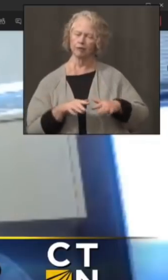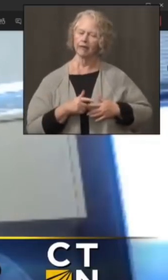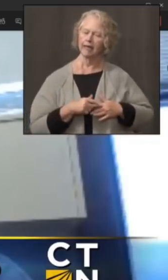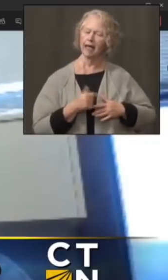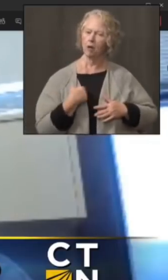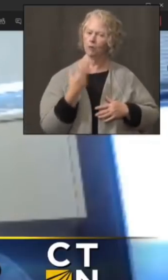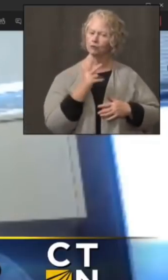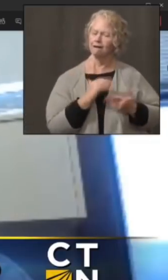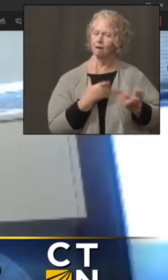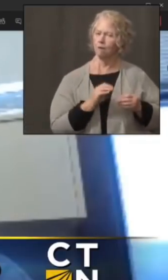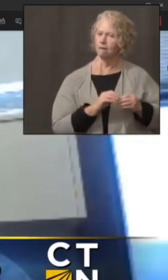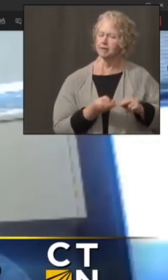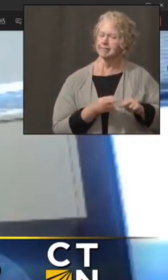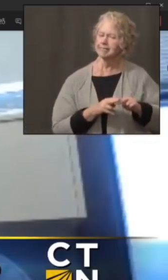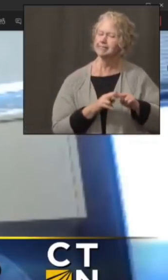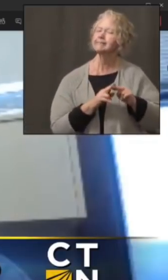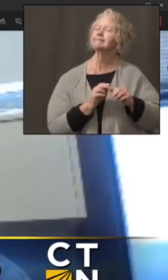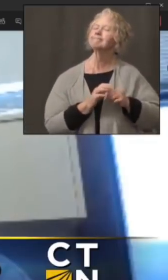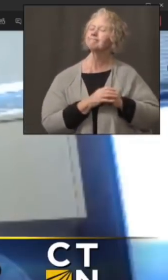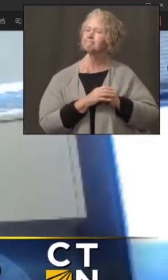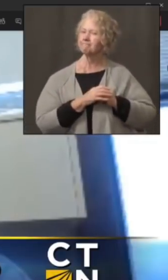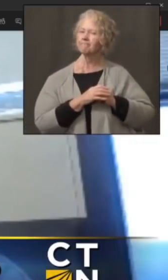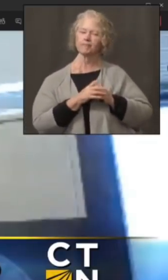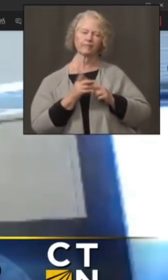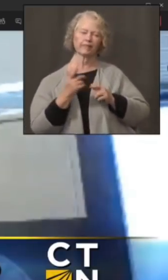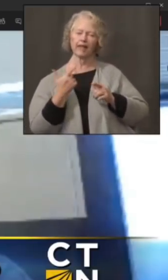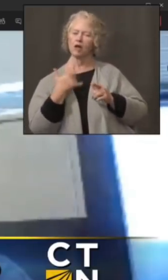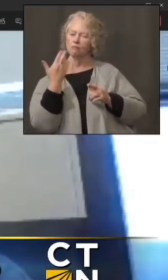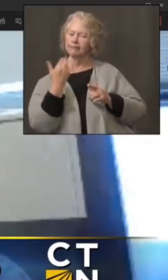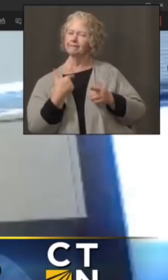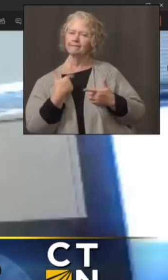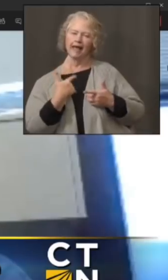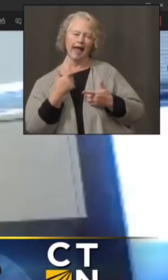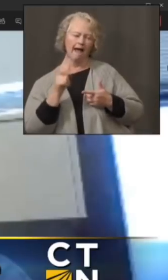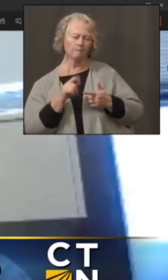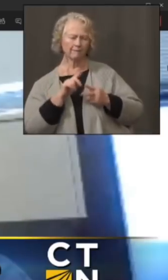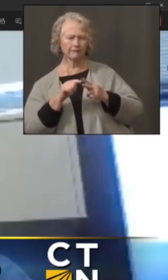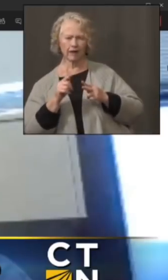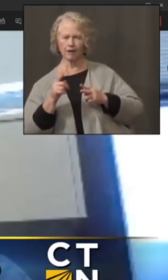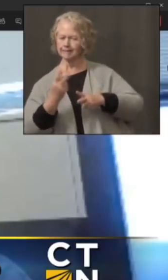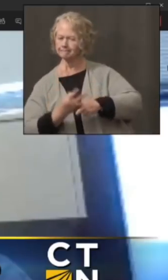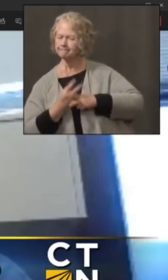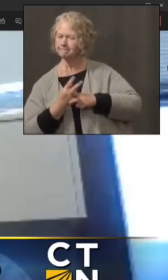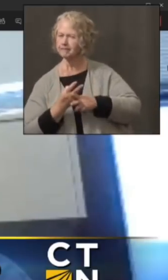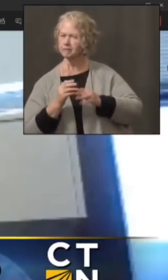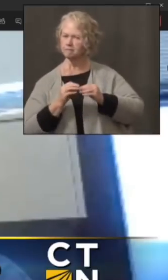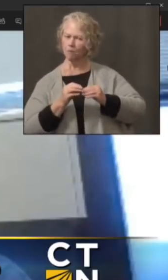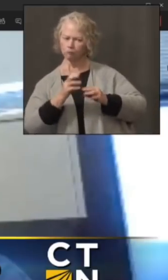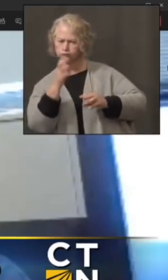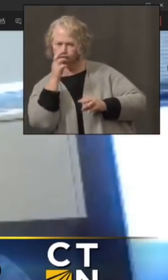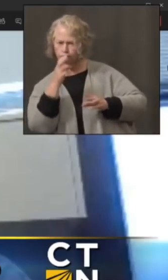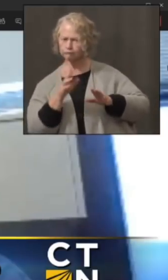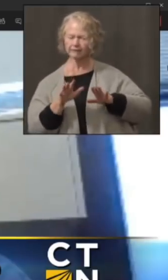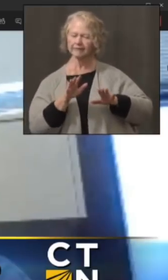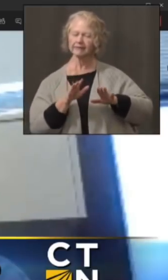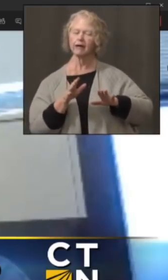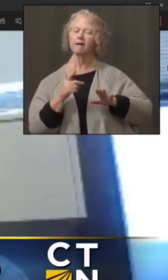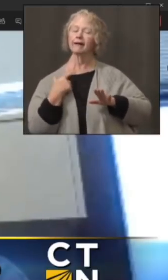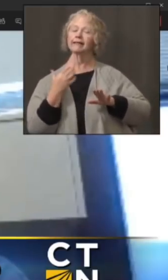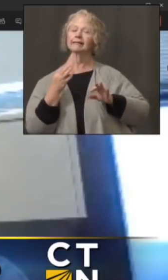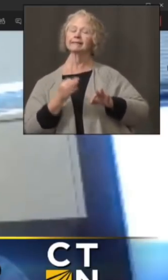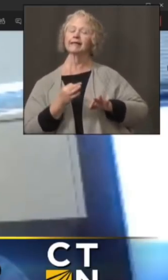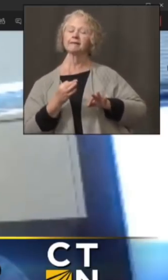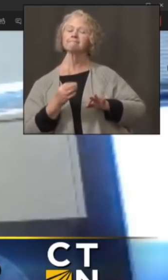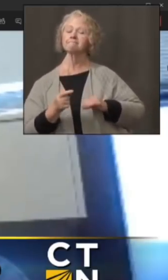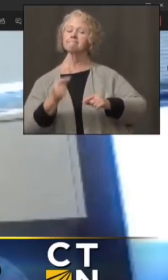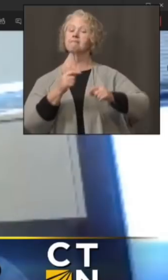taken a lot of local action, the restrictions that we could take within our hands, but having the opportunity to go back to Phase 2 made